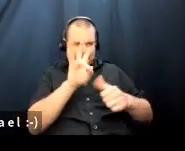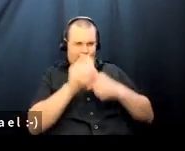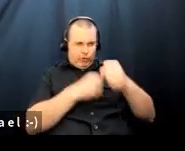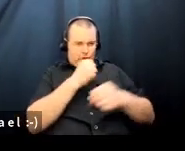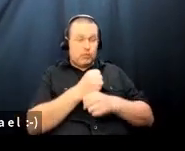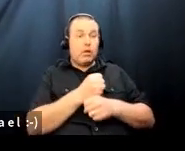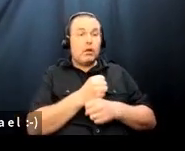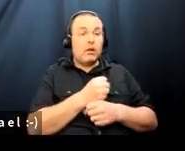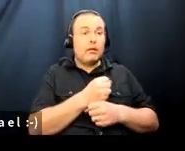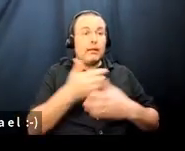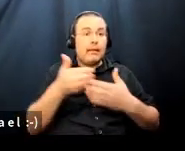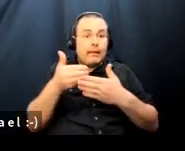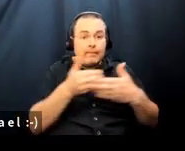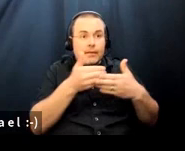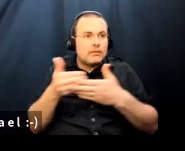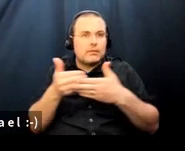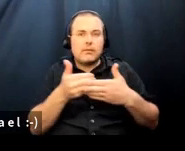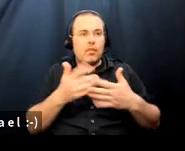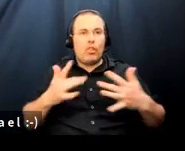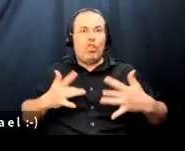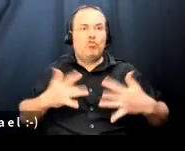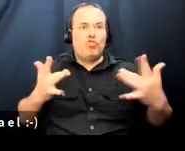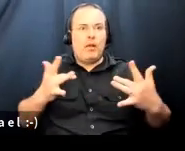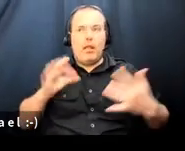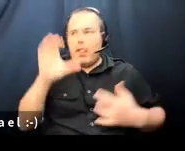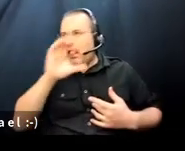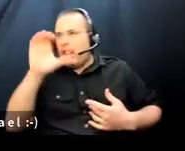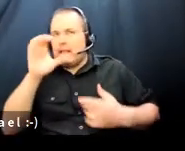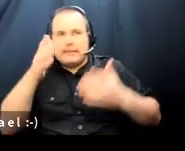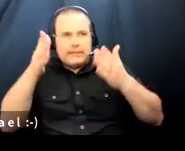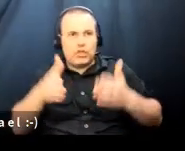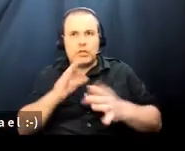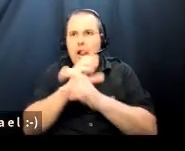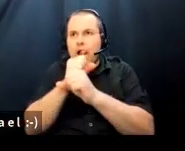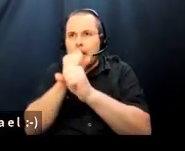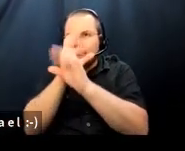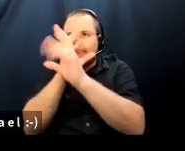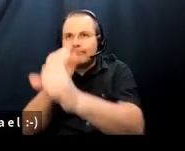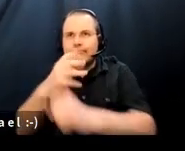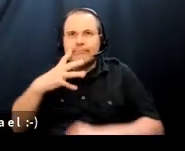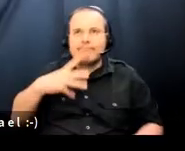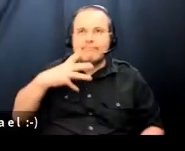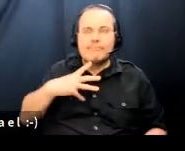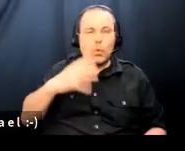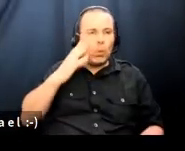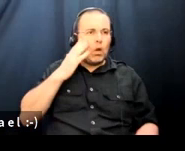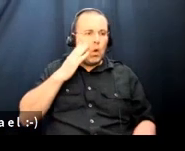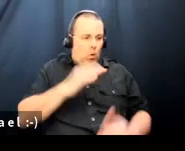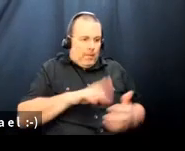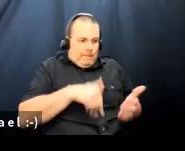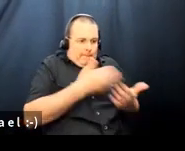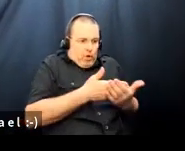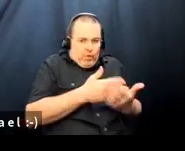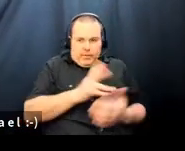babies and infancy is essentially birth to age 2. There's a reason